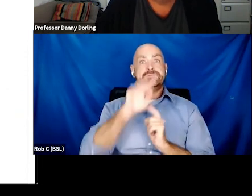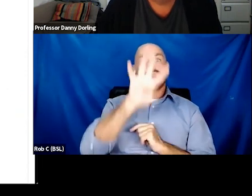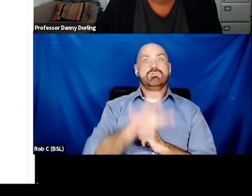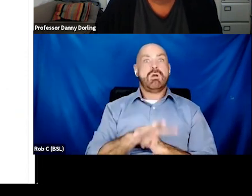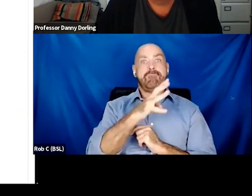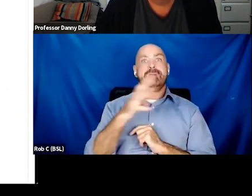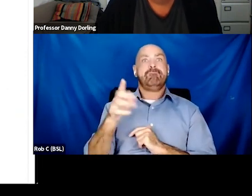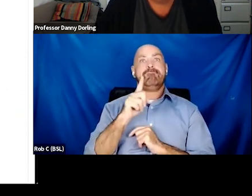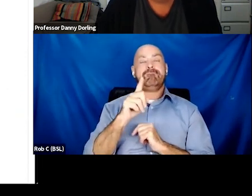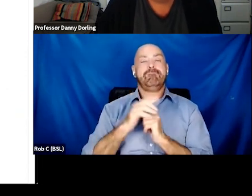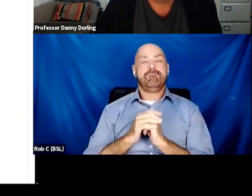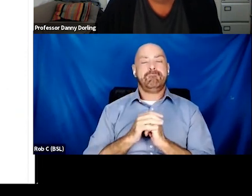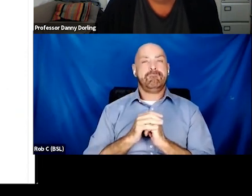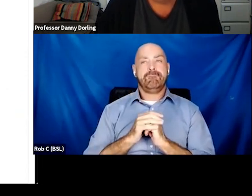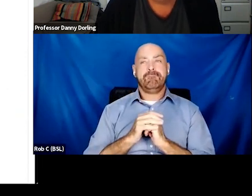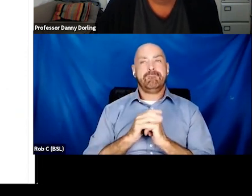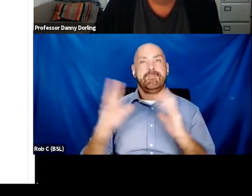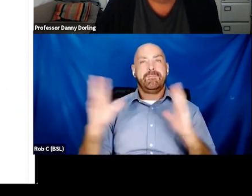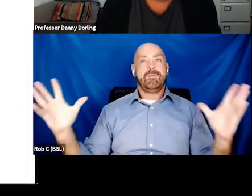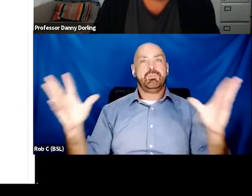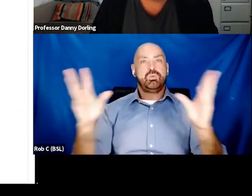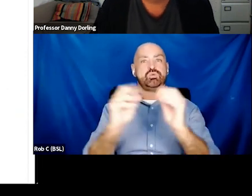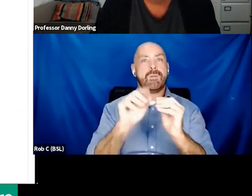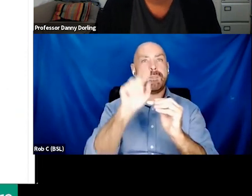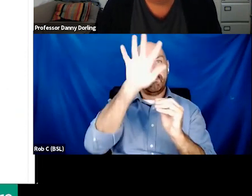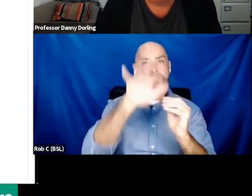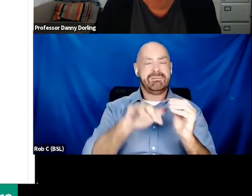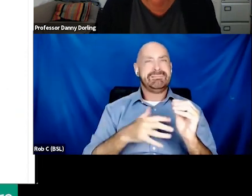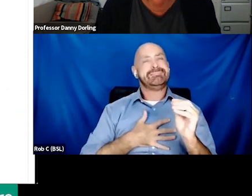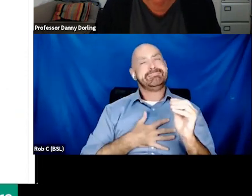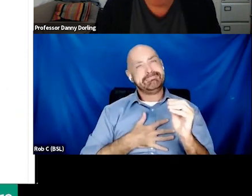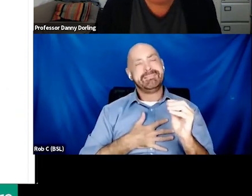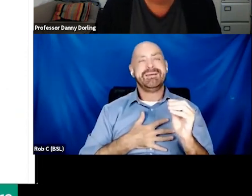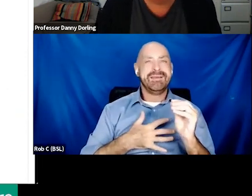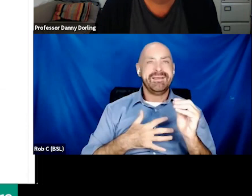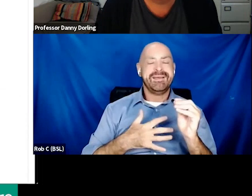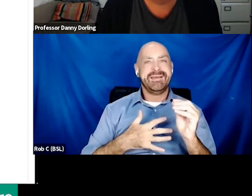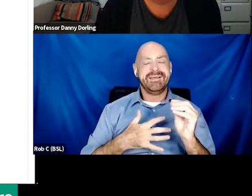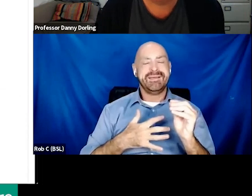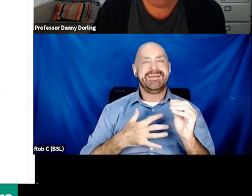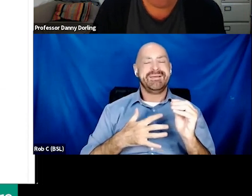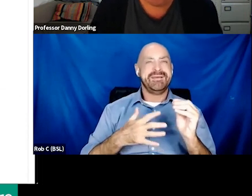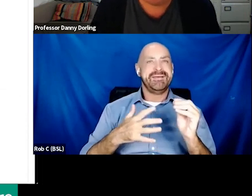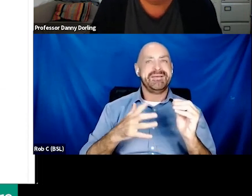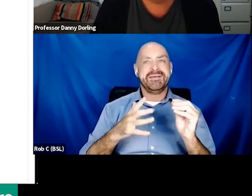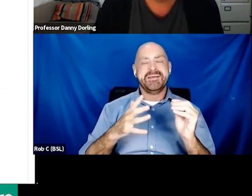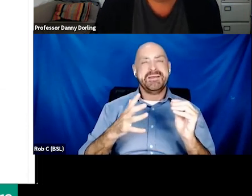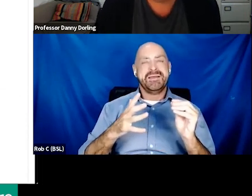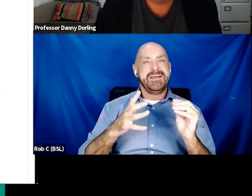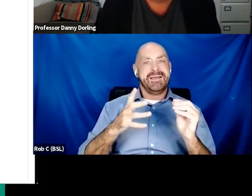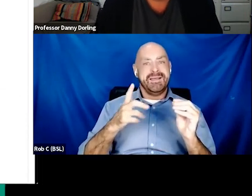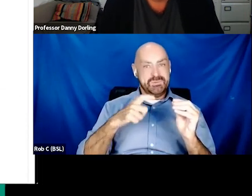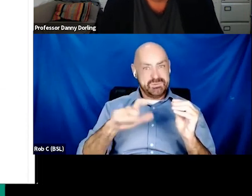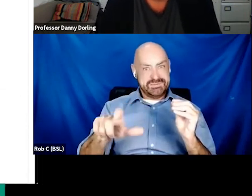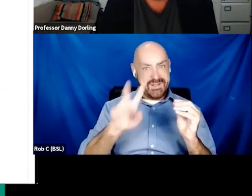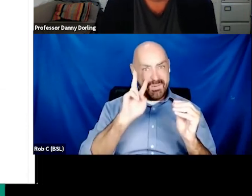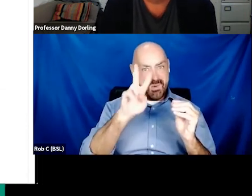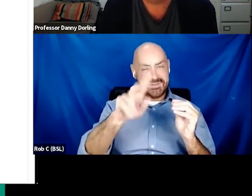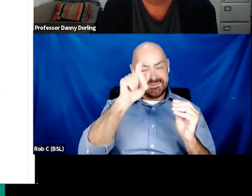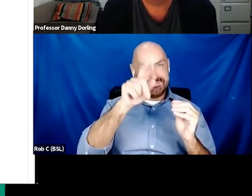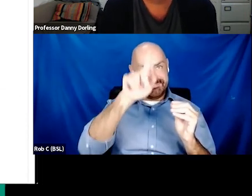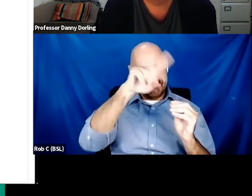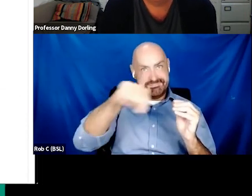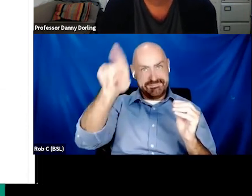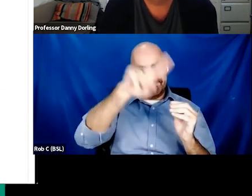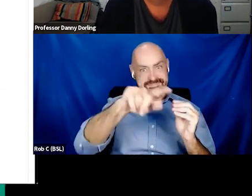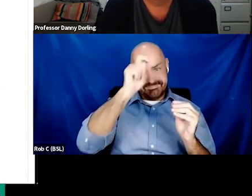those together, and I take my hat off to you if you're still watching the graphs at this point, but I need